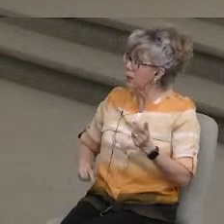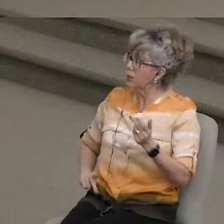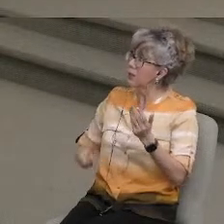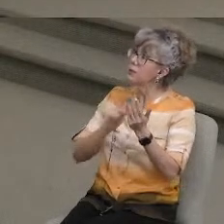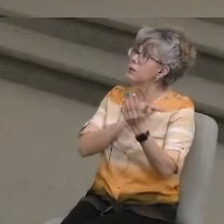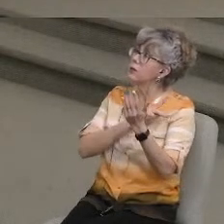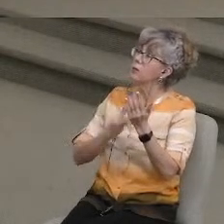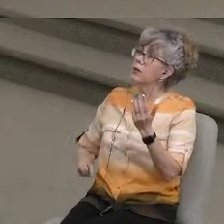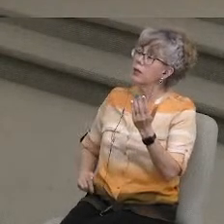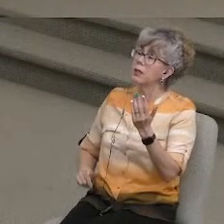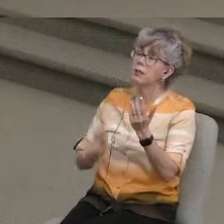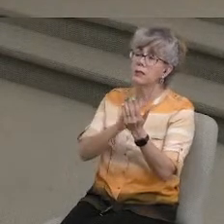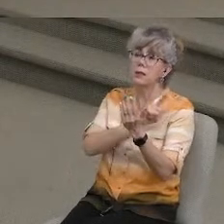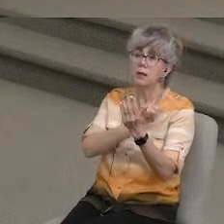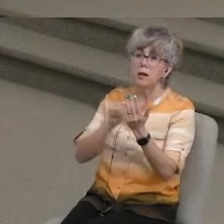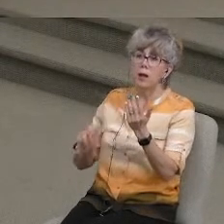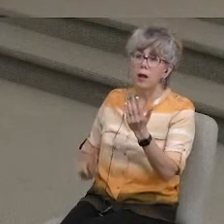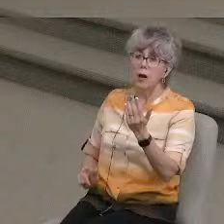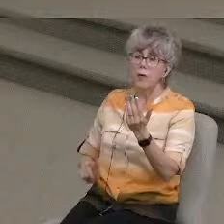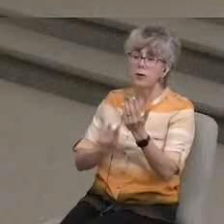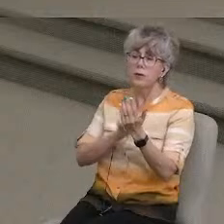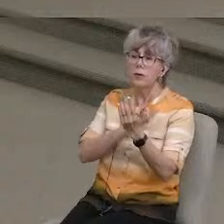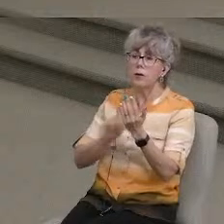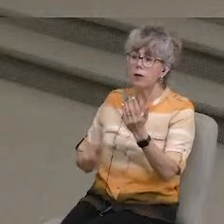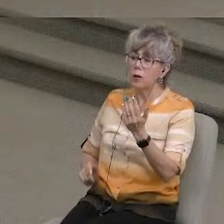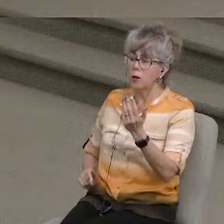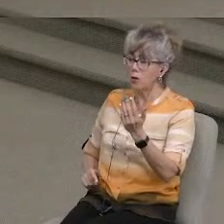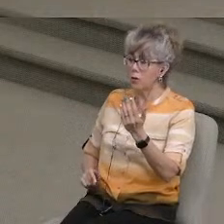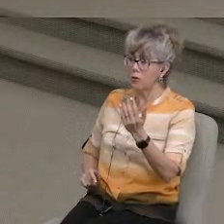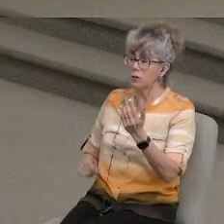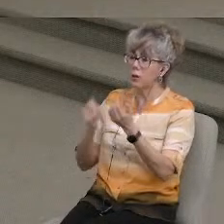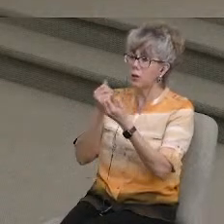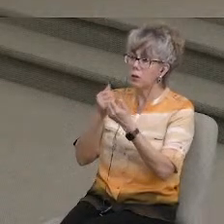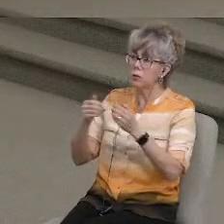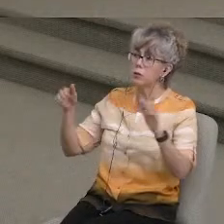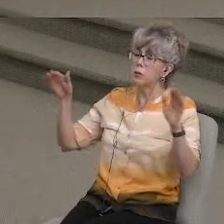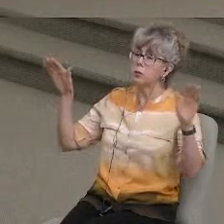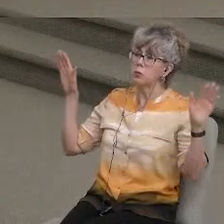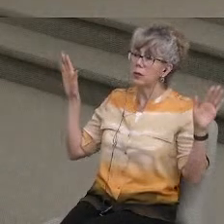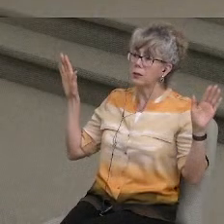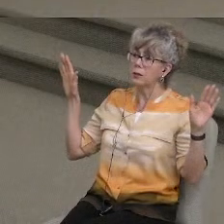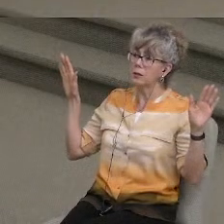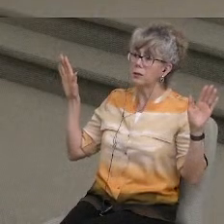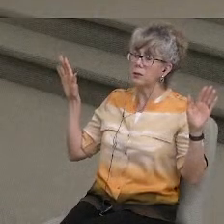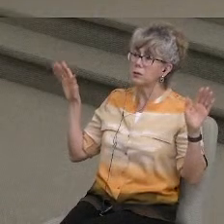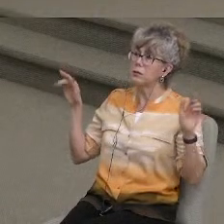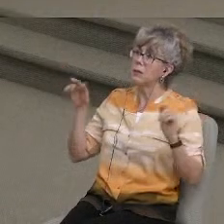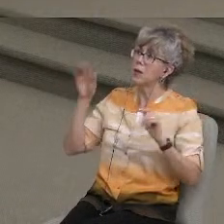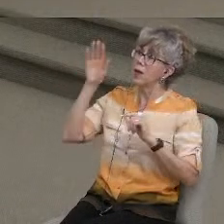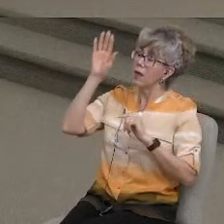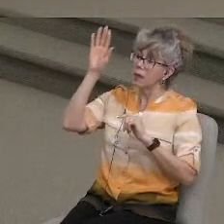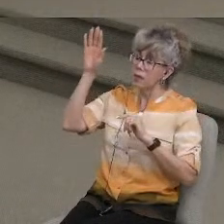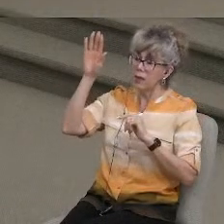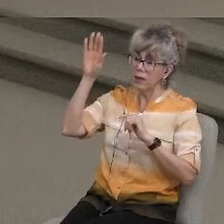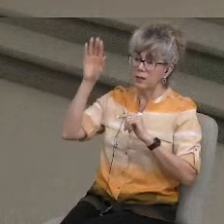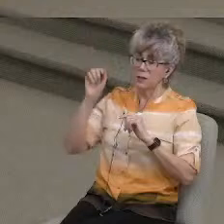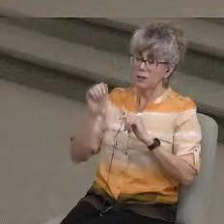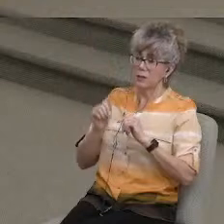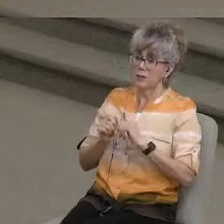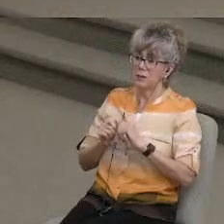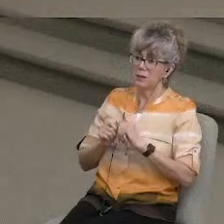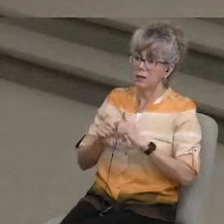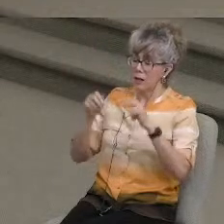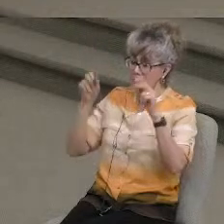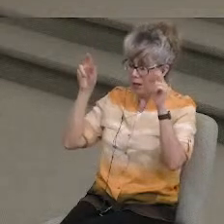and the Lord of lords, surrendered all that status, and he became a slave.